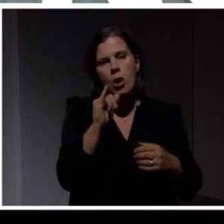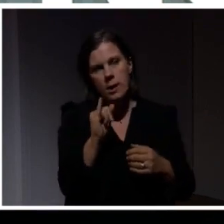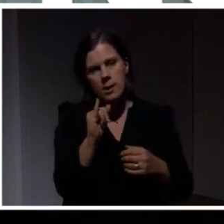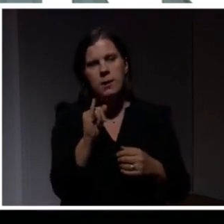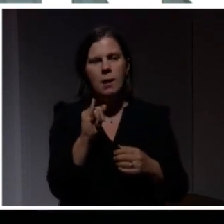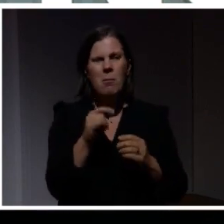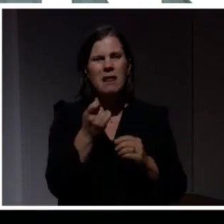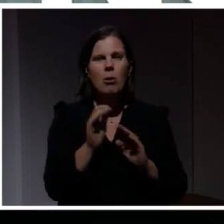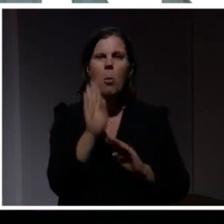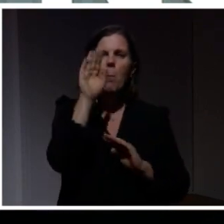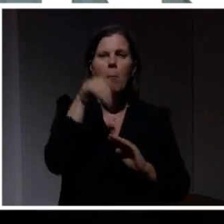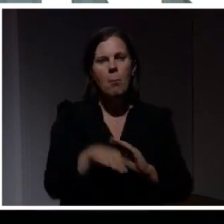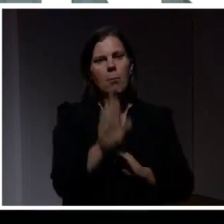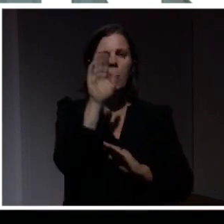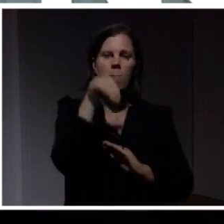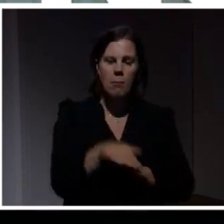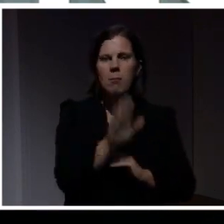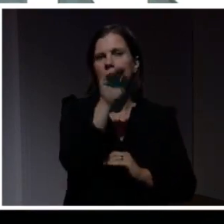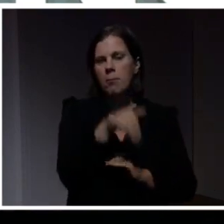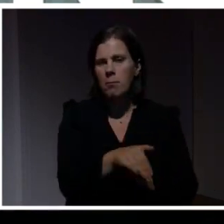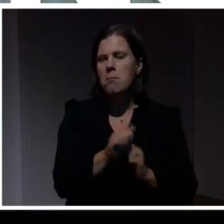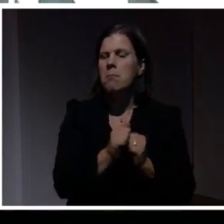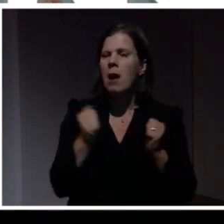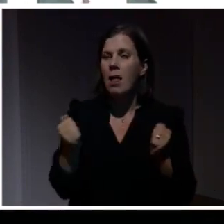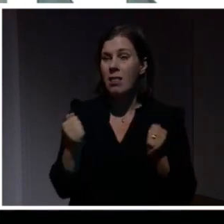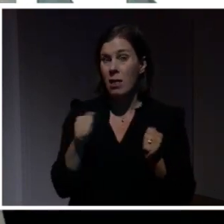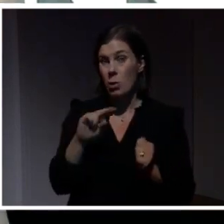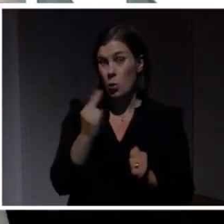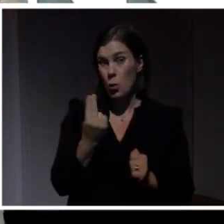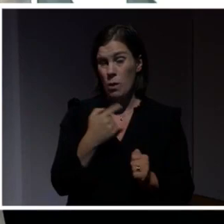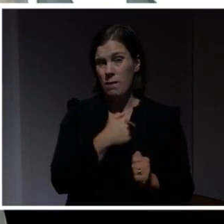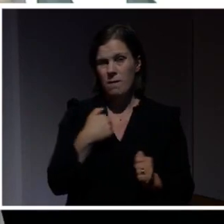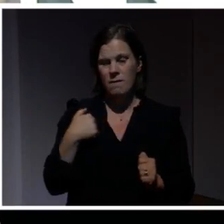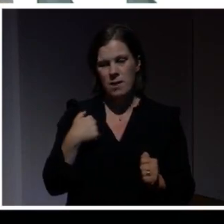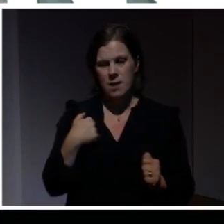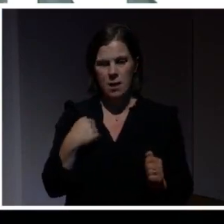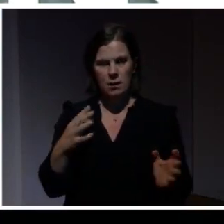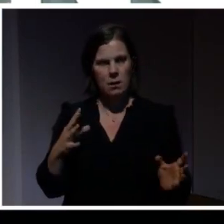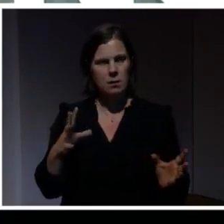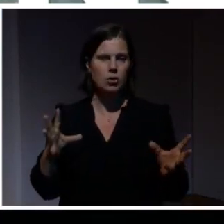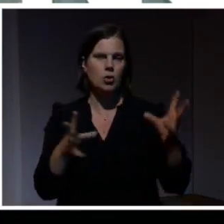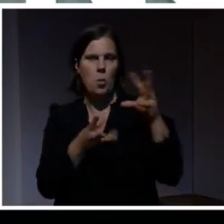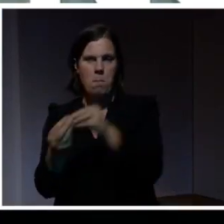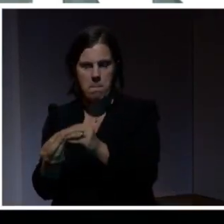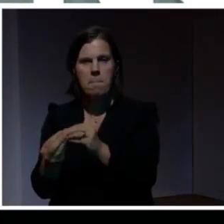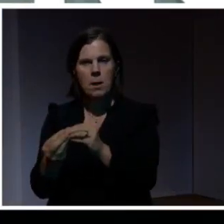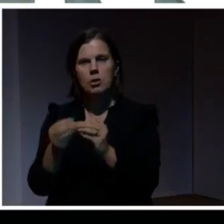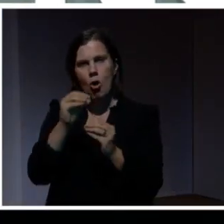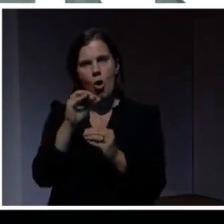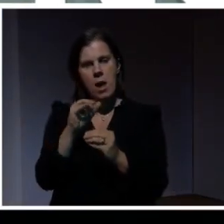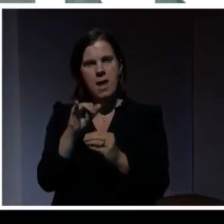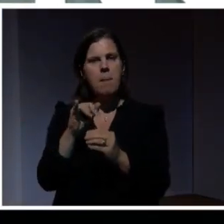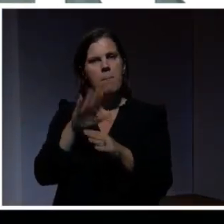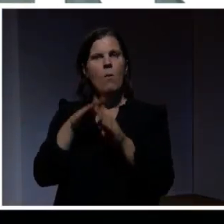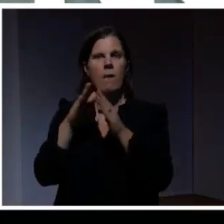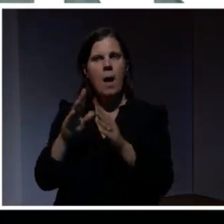little bit up and down. But now we are in what we call an AI summer, where AI technologies are on the rise. And